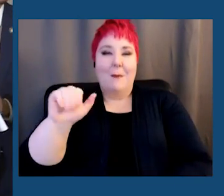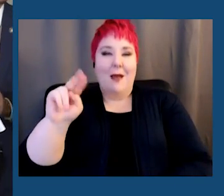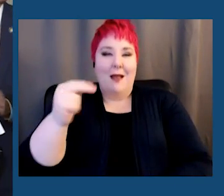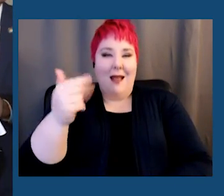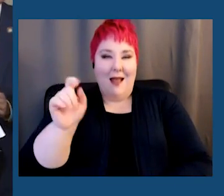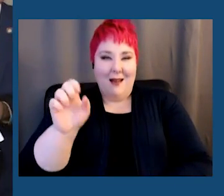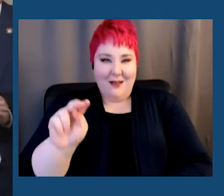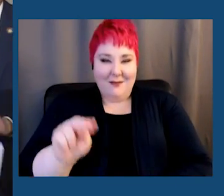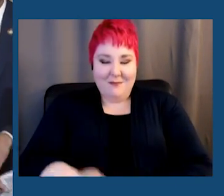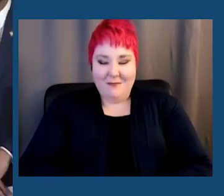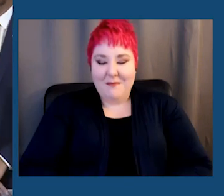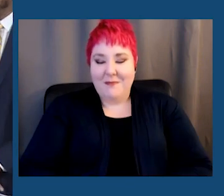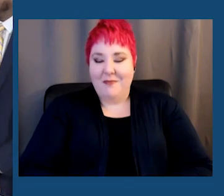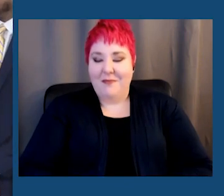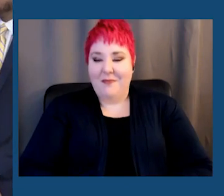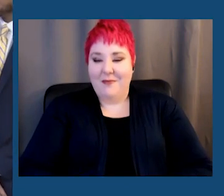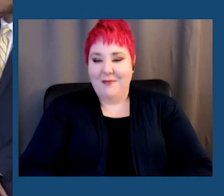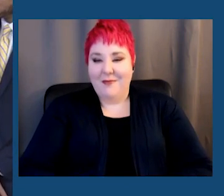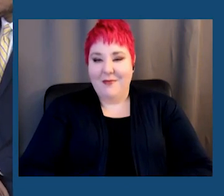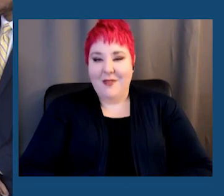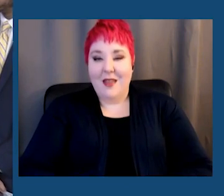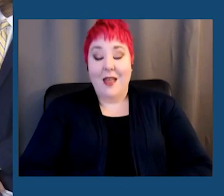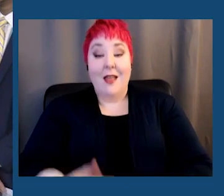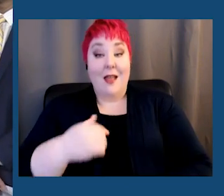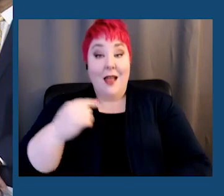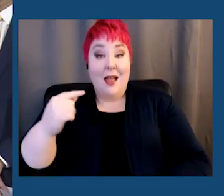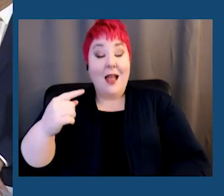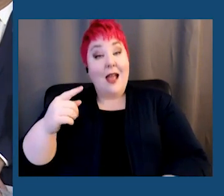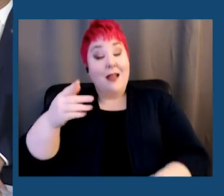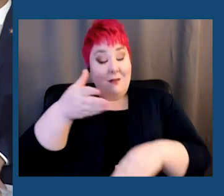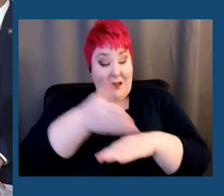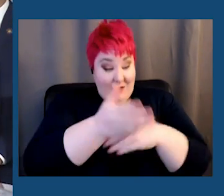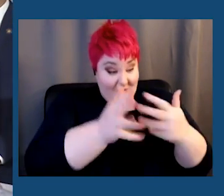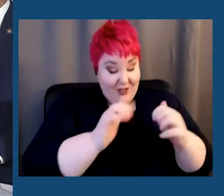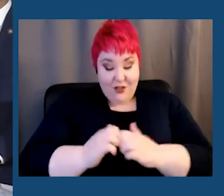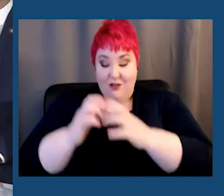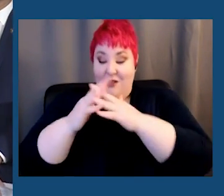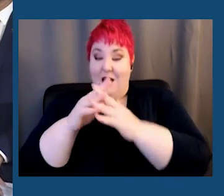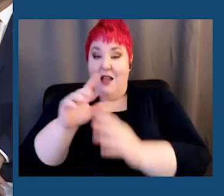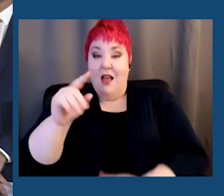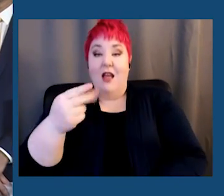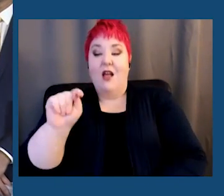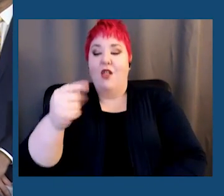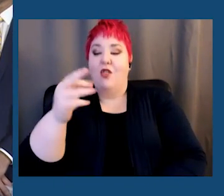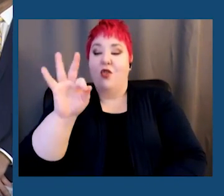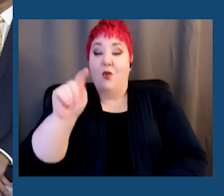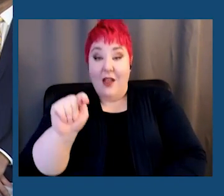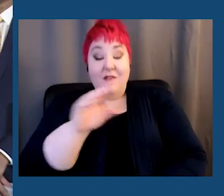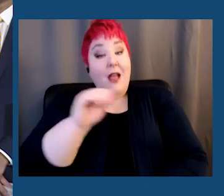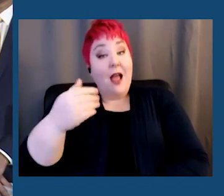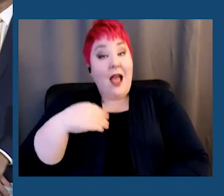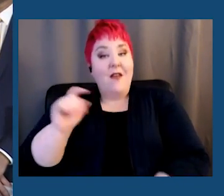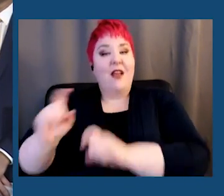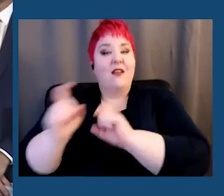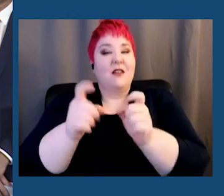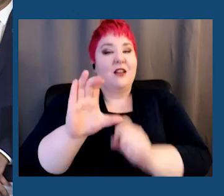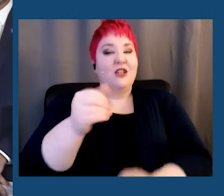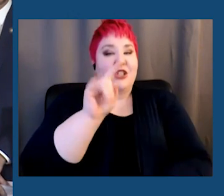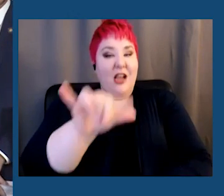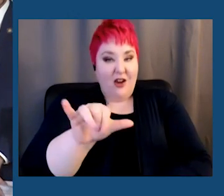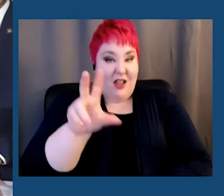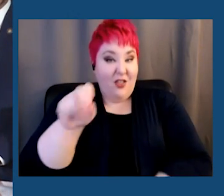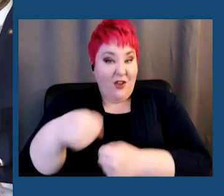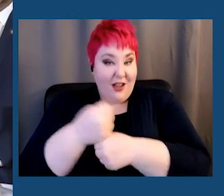I have since opened a thrift store, and I run a charity for 30 years. And I have never in all my years of retail seen